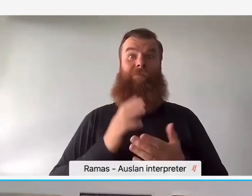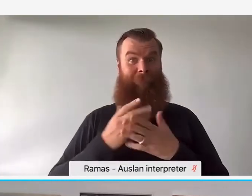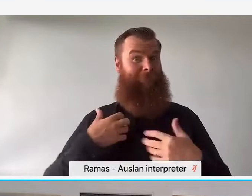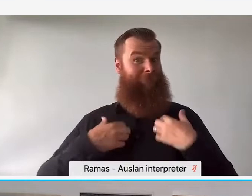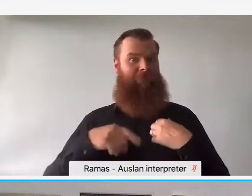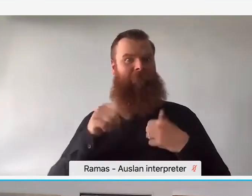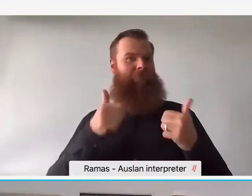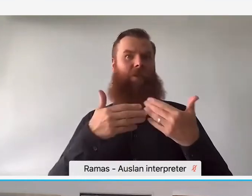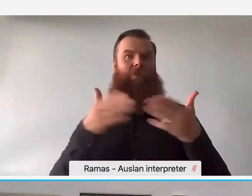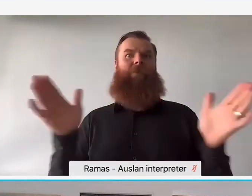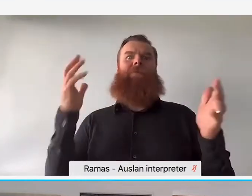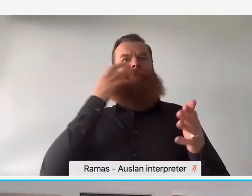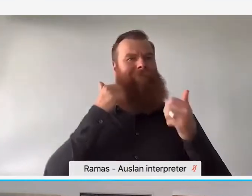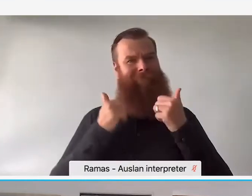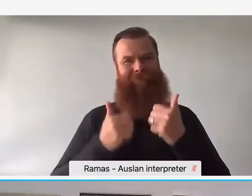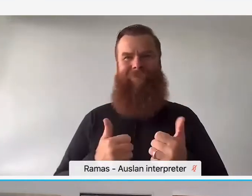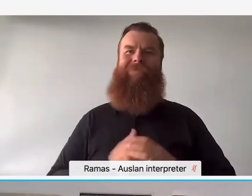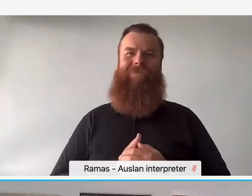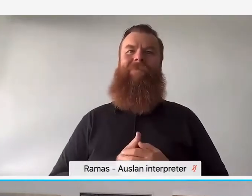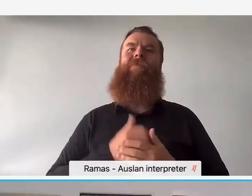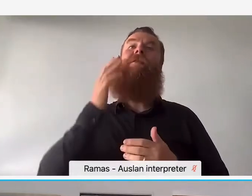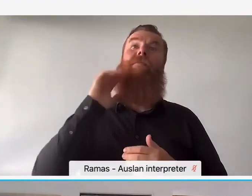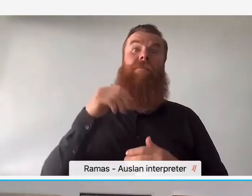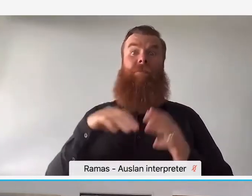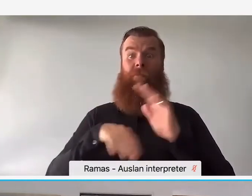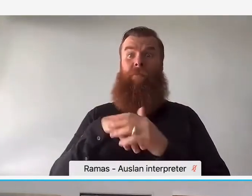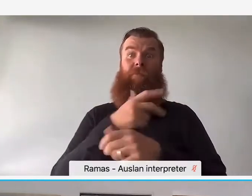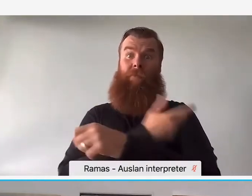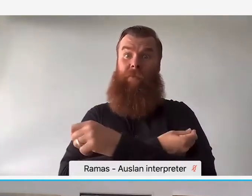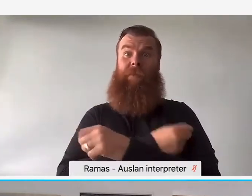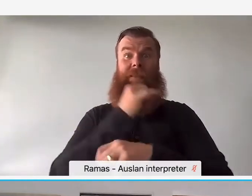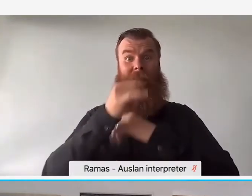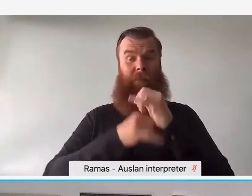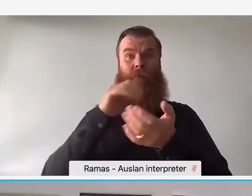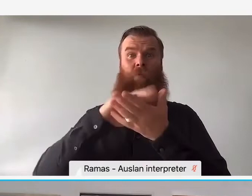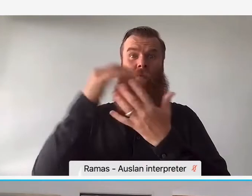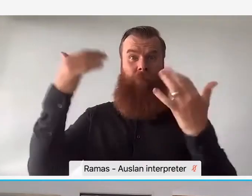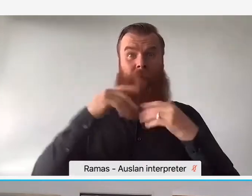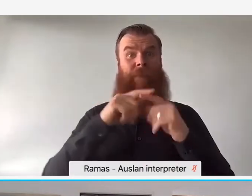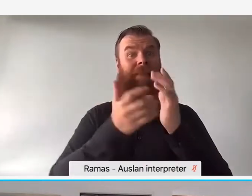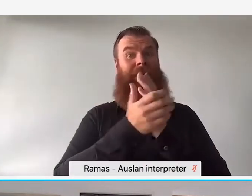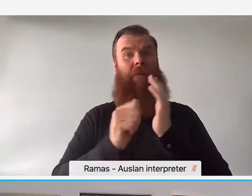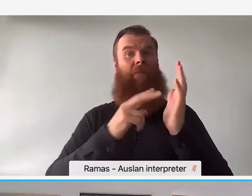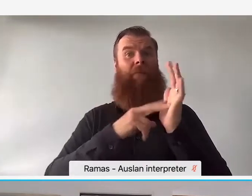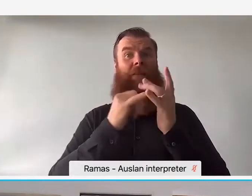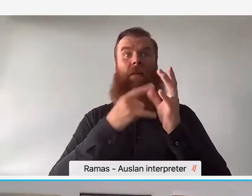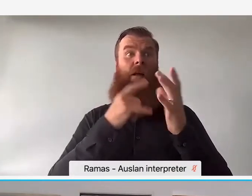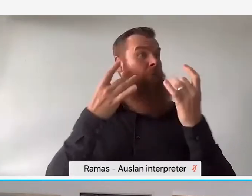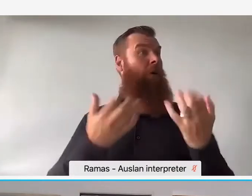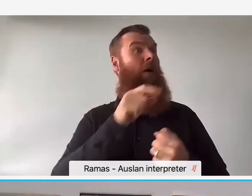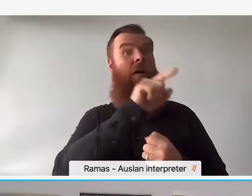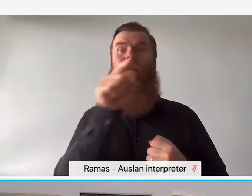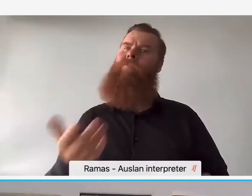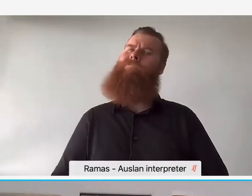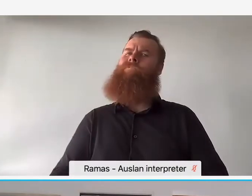that I guess fully vaccinated international students and skilled visa holders will be able to travel into Australia